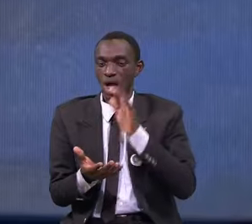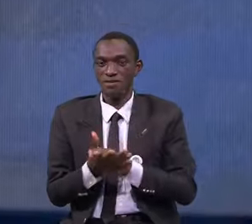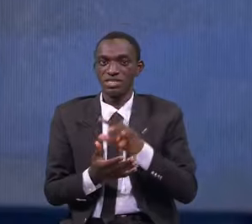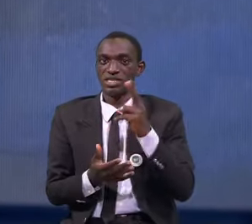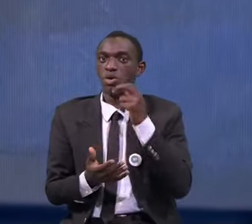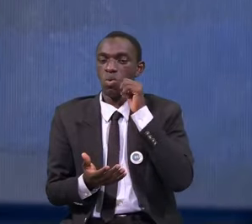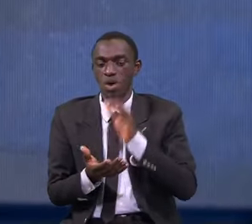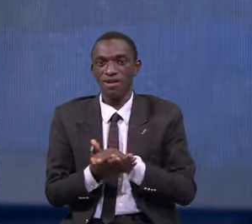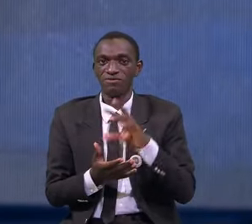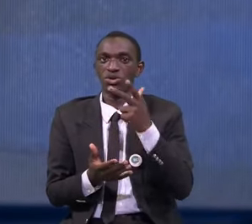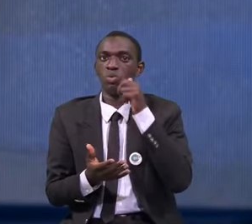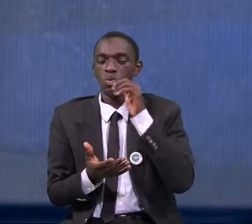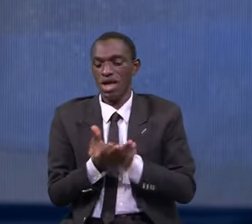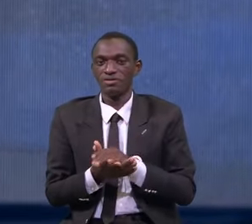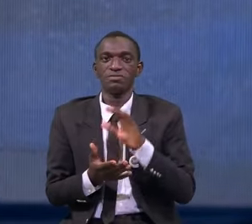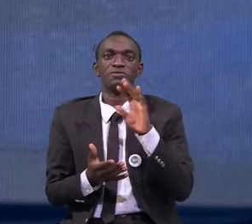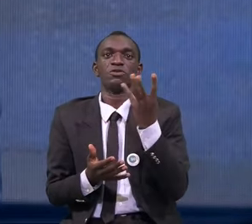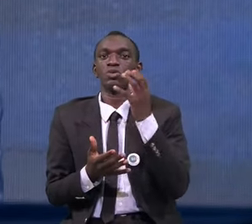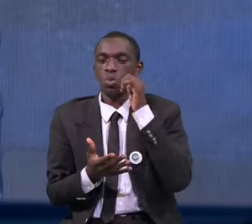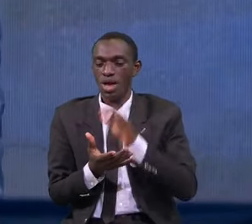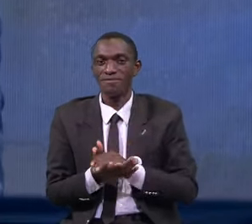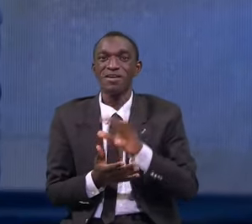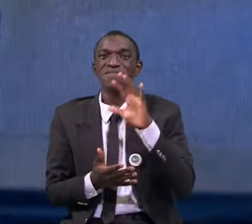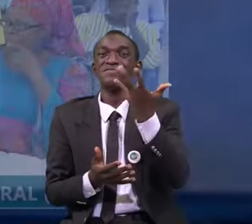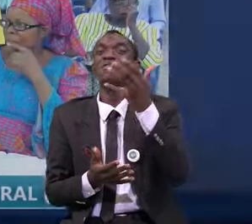died, five women.